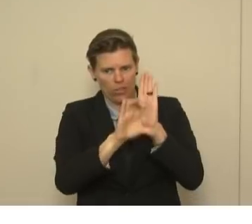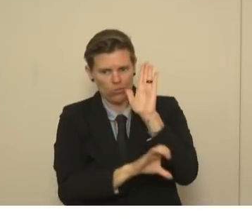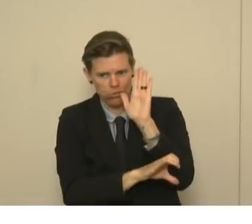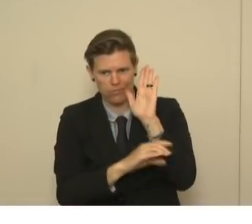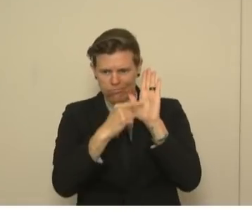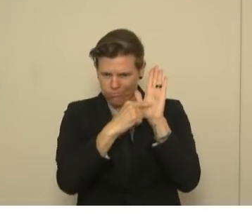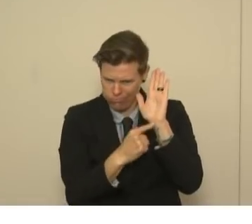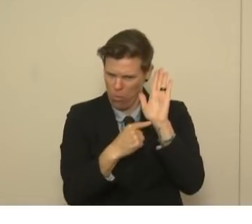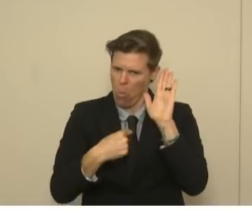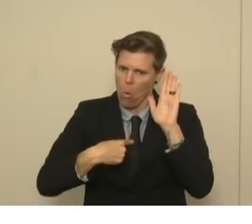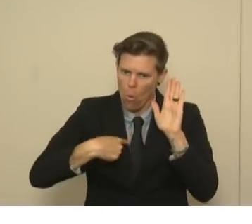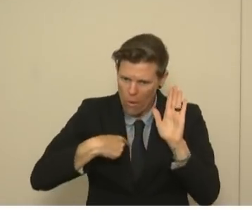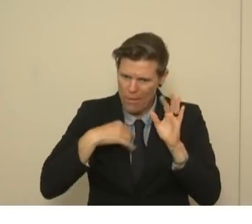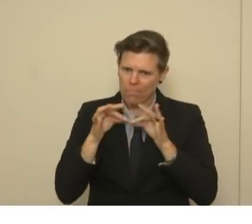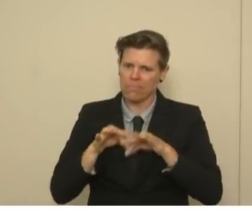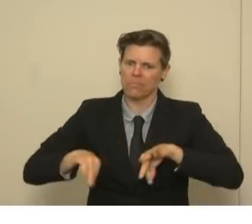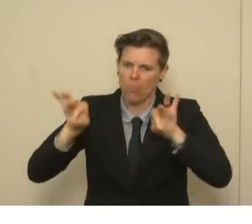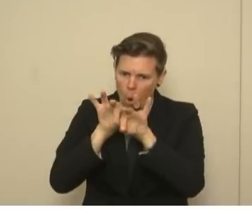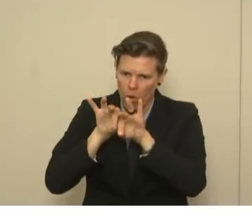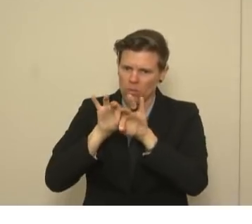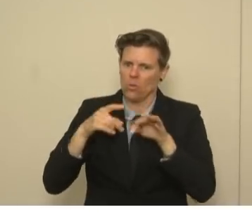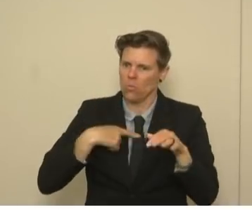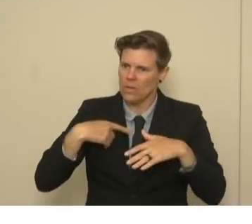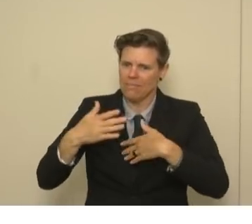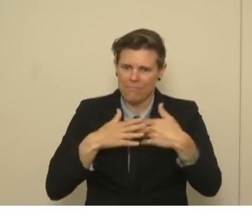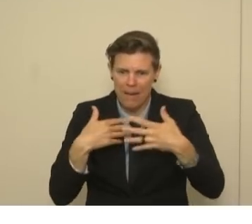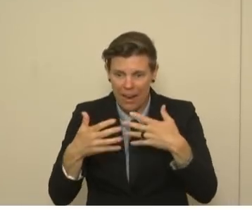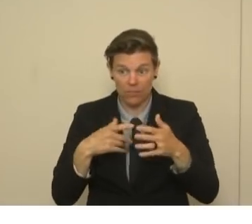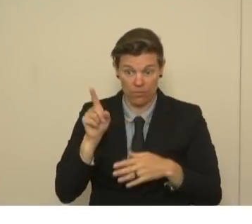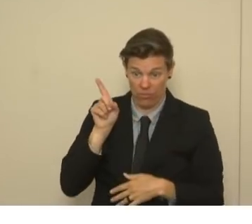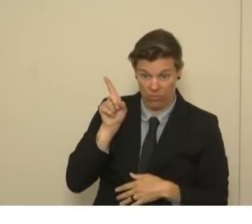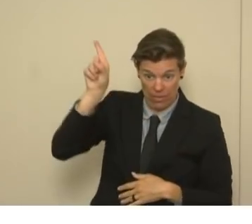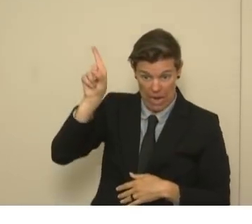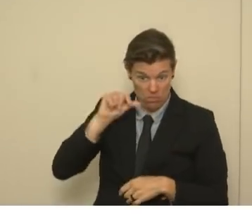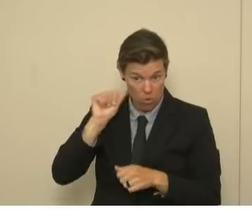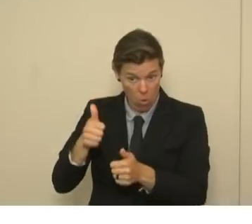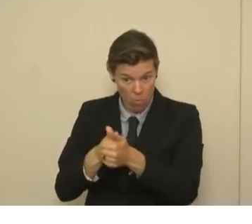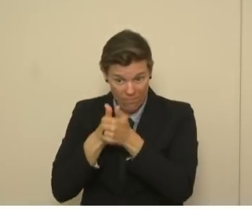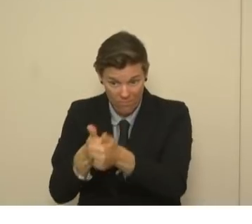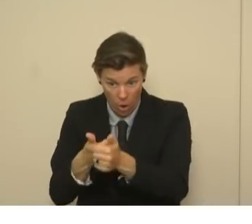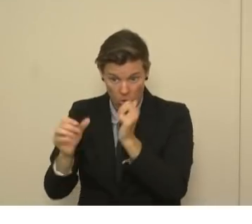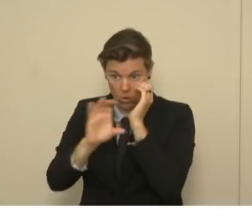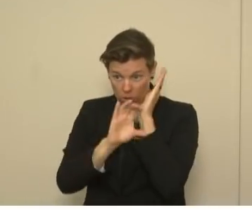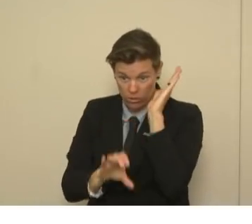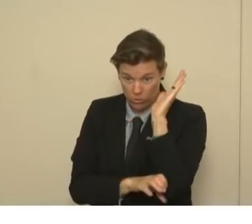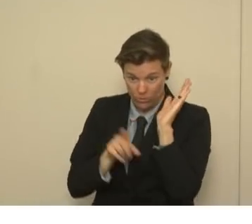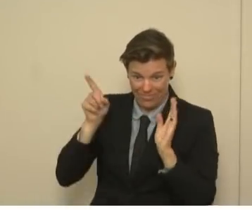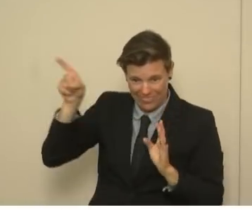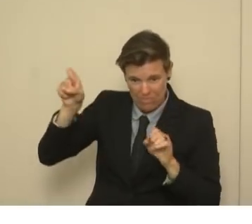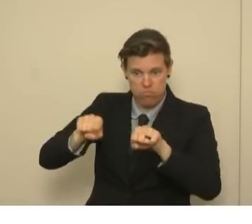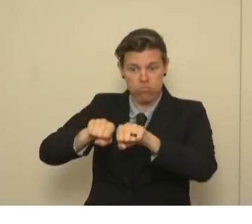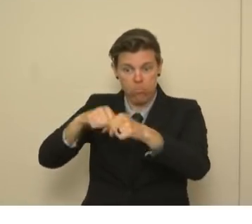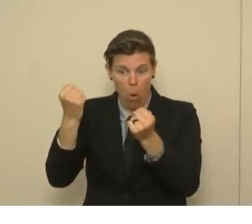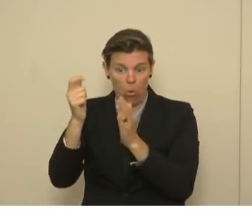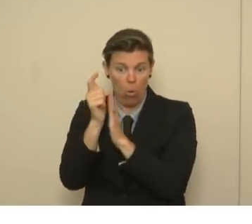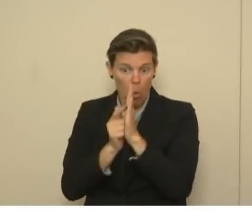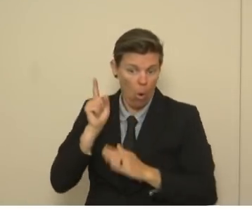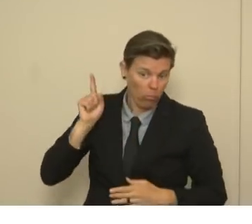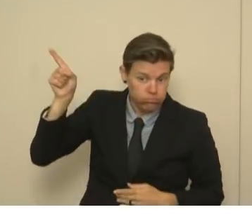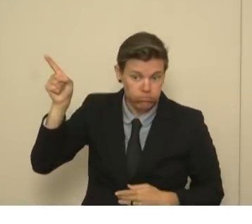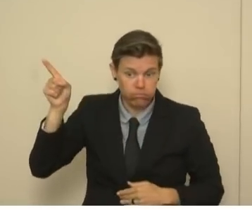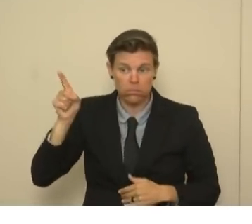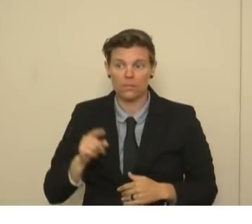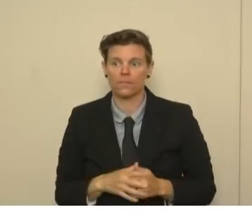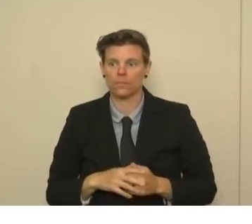beyond wrong. It's unconstitutional. So we have encouraged, and our community-based organizations continue to